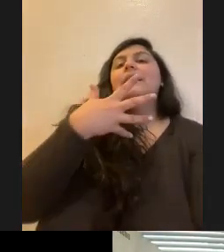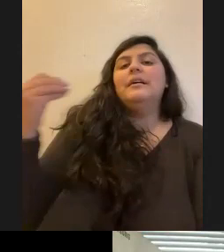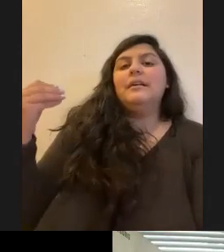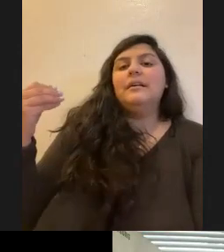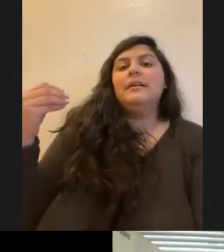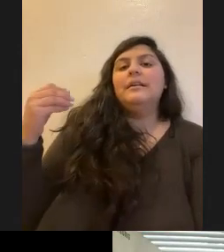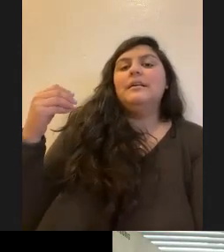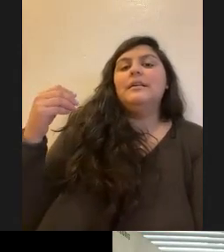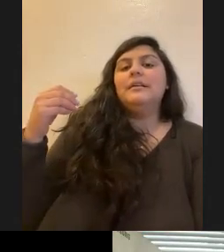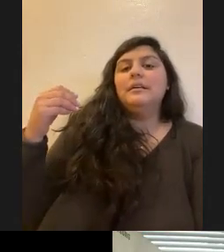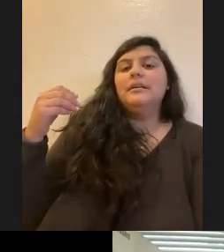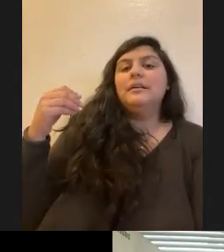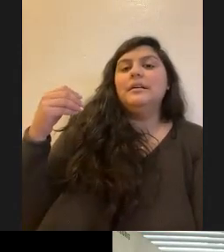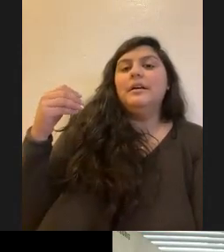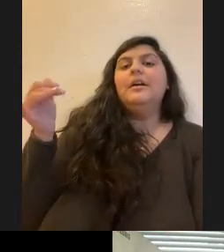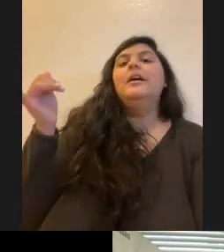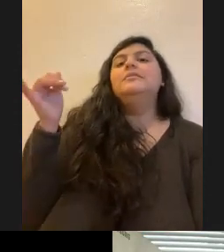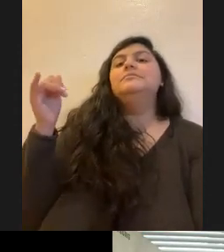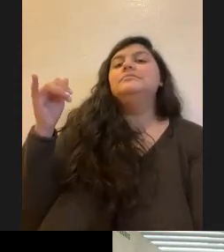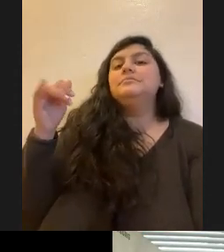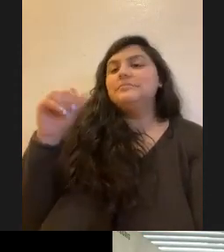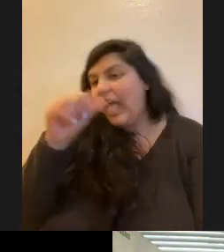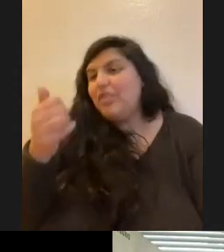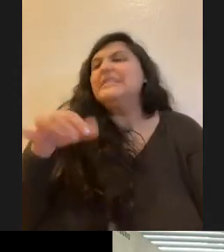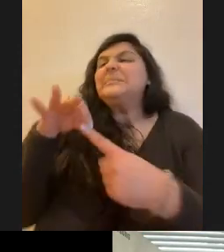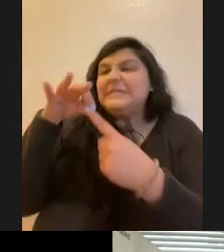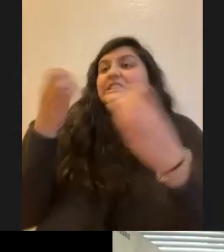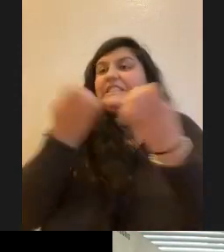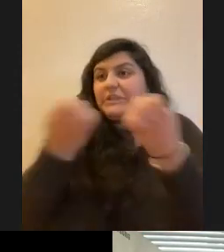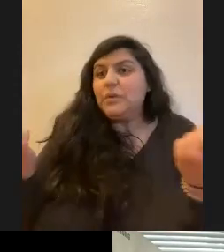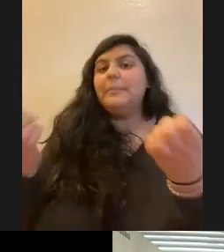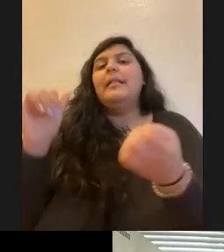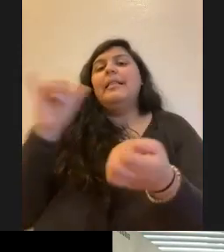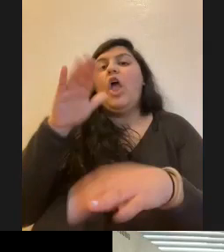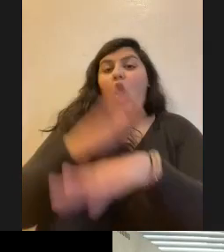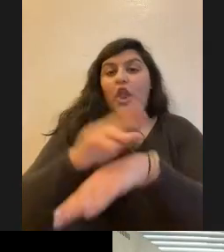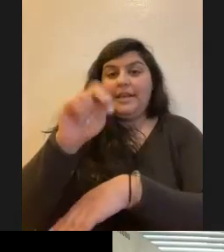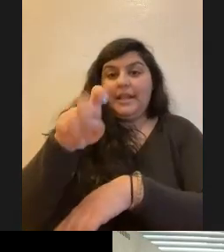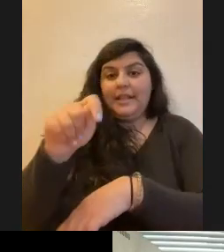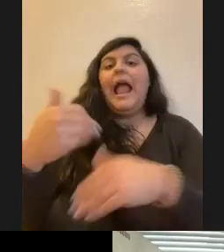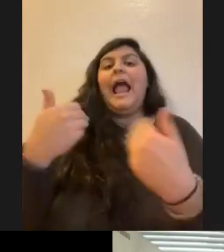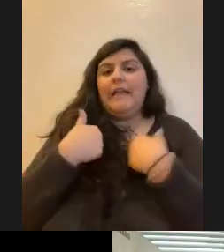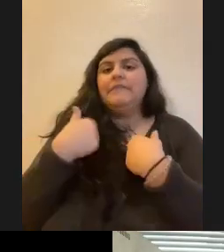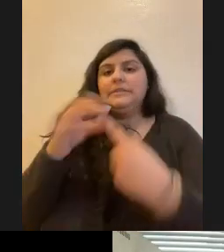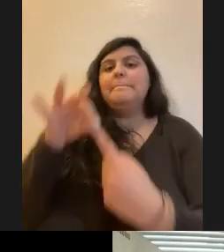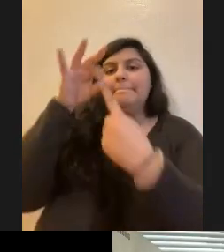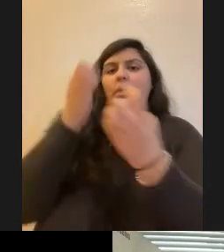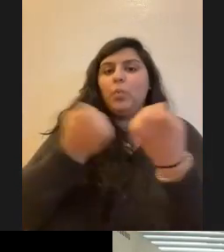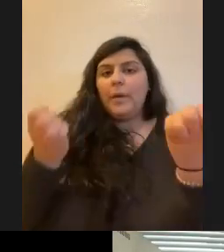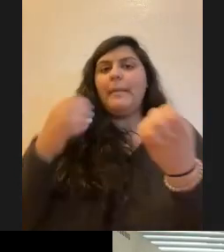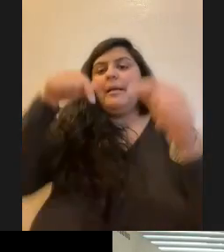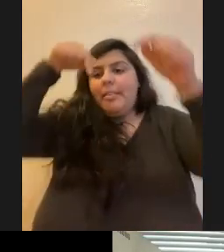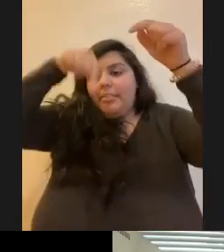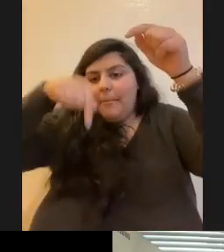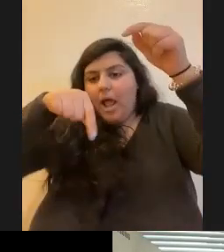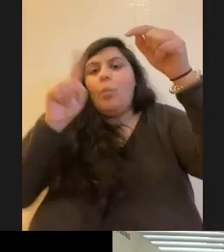Yeah, there's lots of very specialized equipment, especially on the net. We have specialized equipment where like at the bottom where we